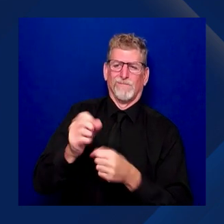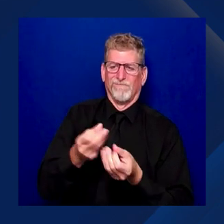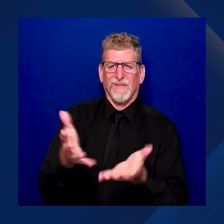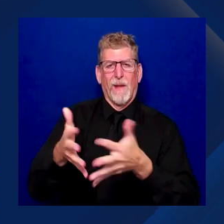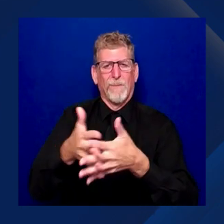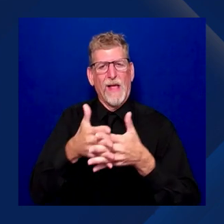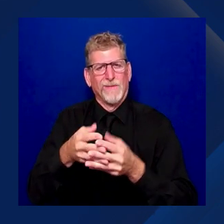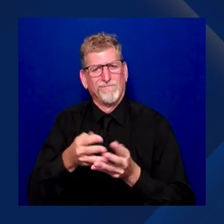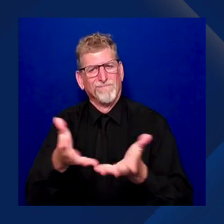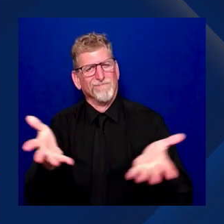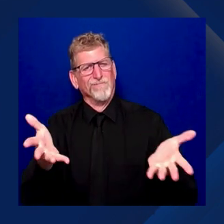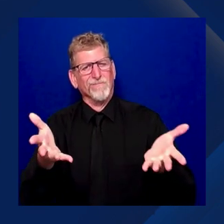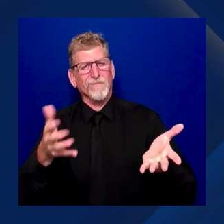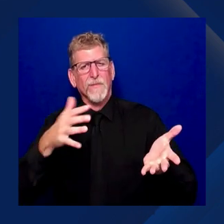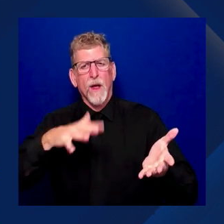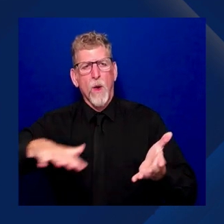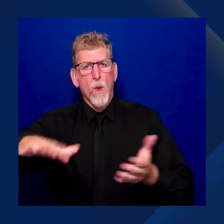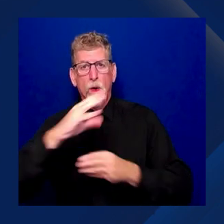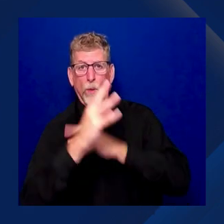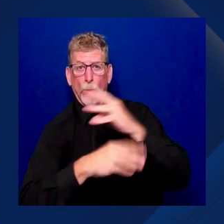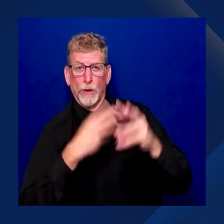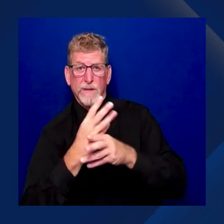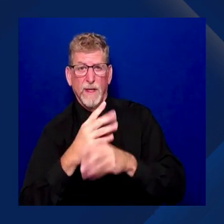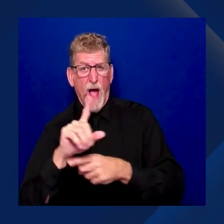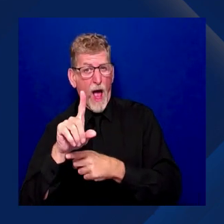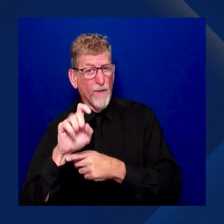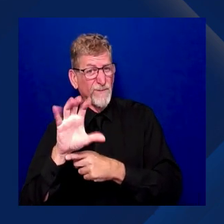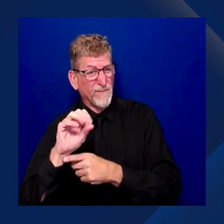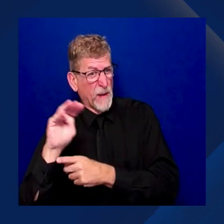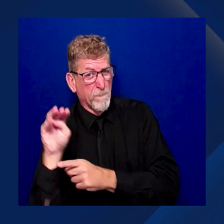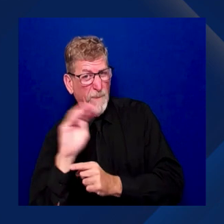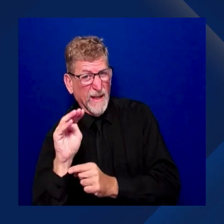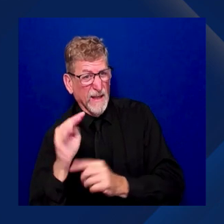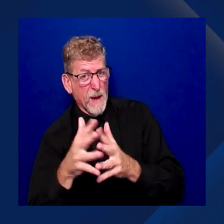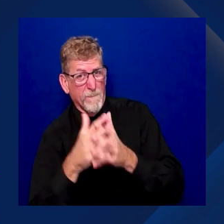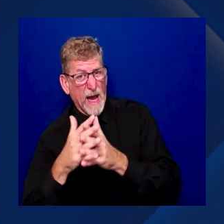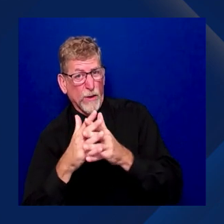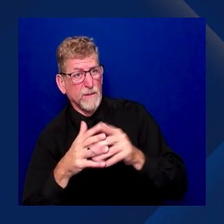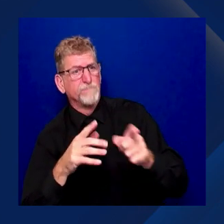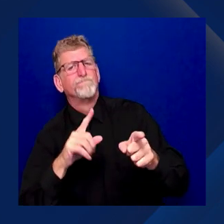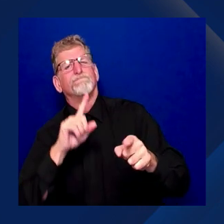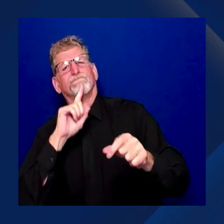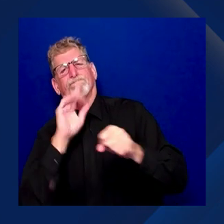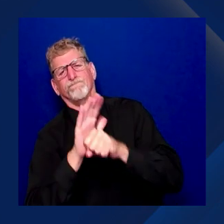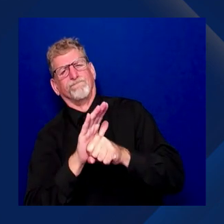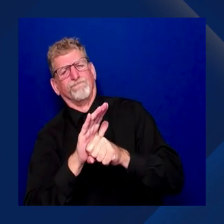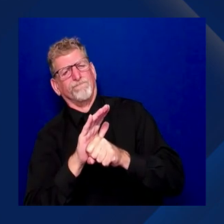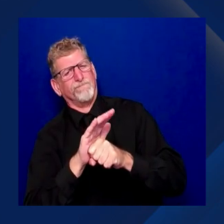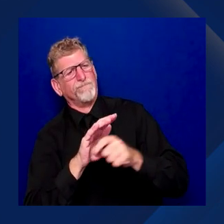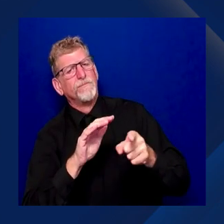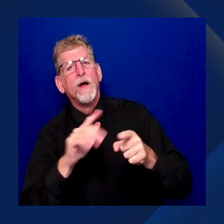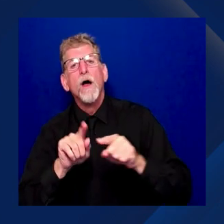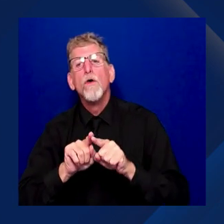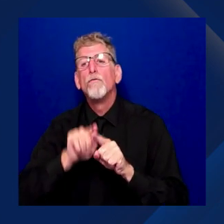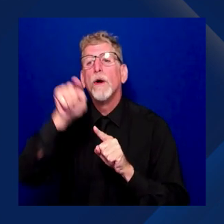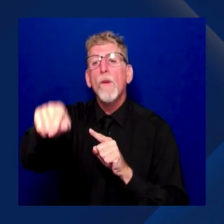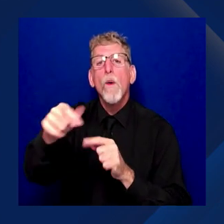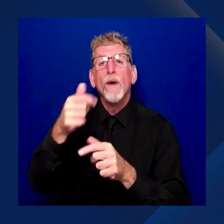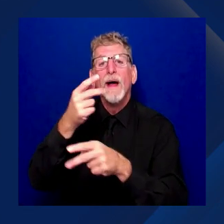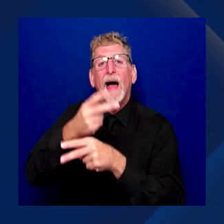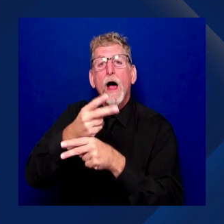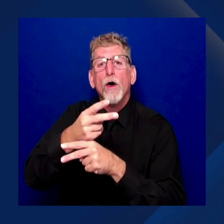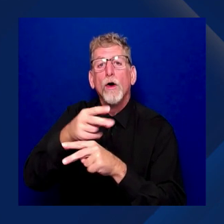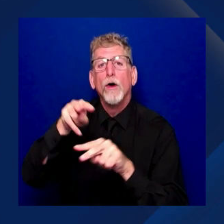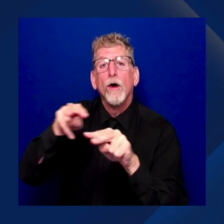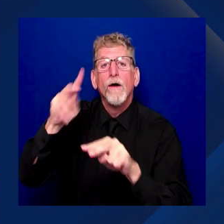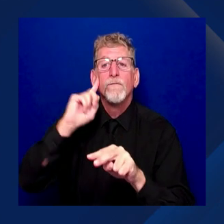globally. They have pledged to invest in remote care monitors for rural communities, to invest